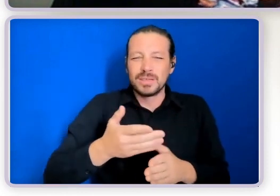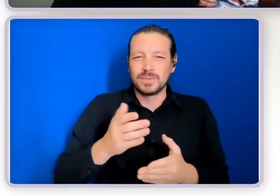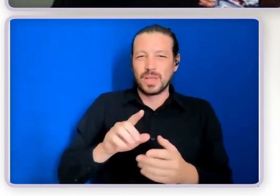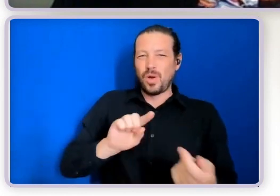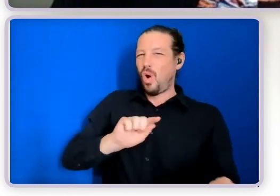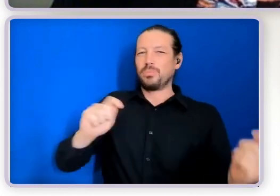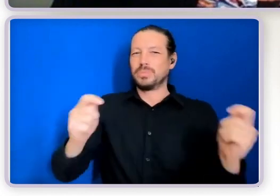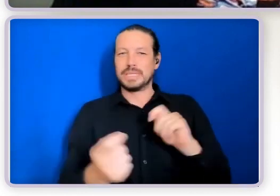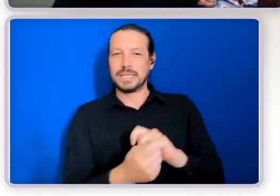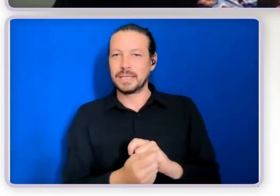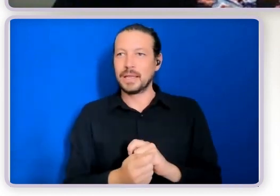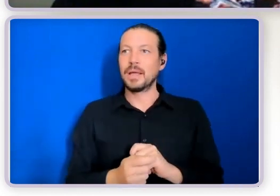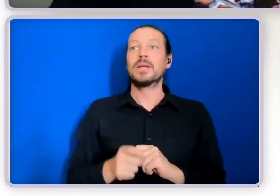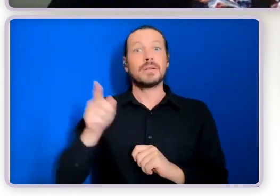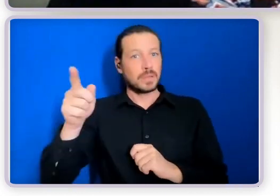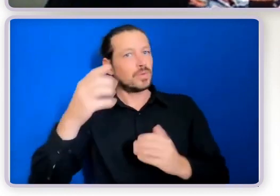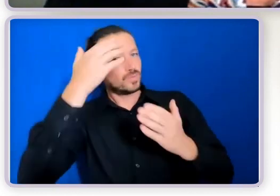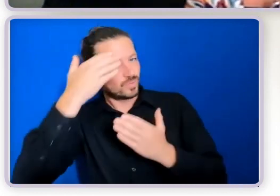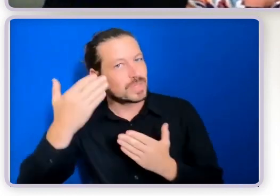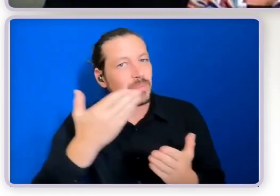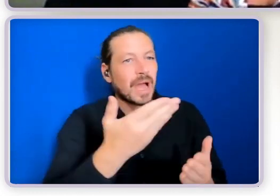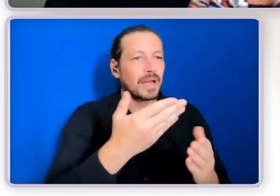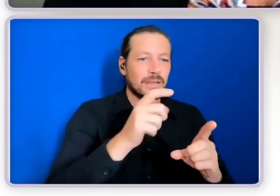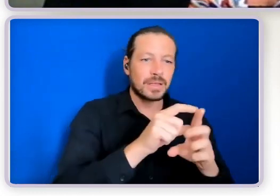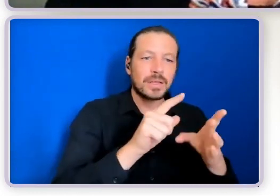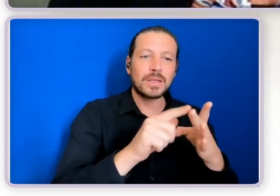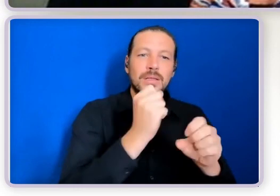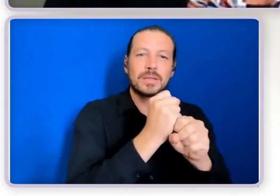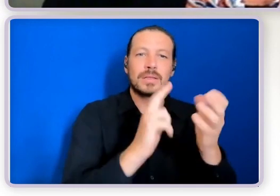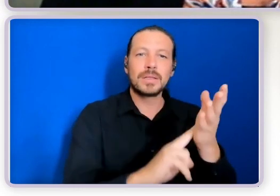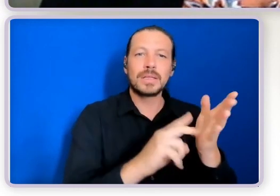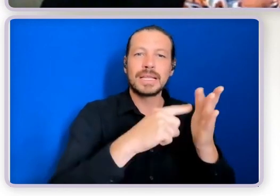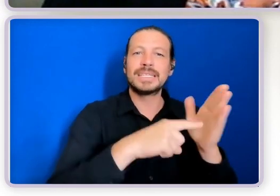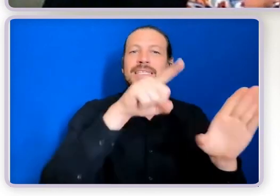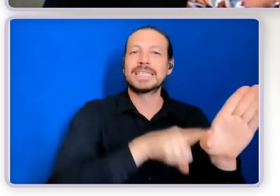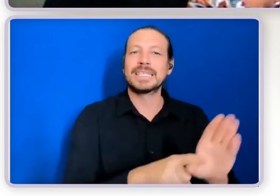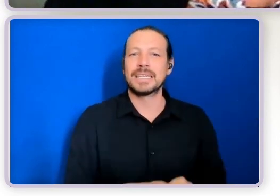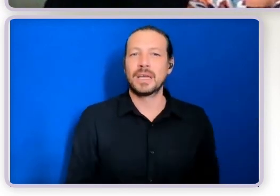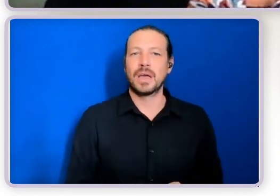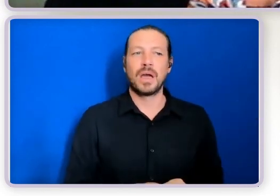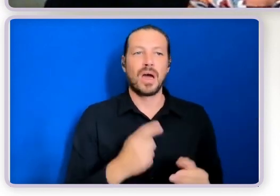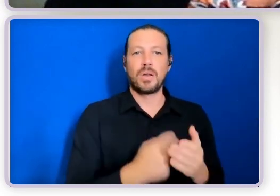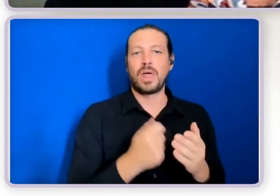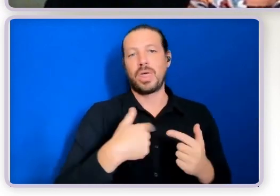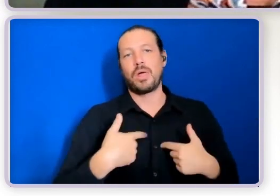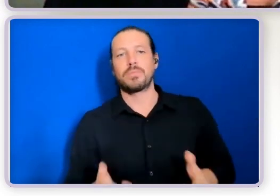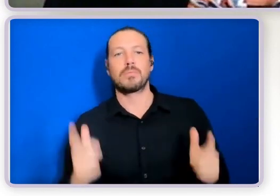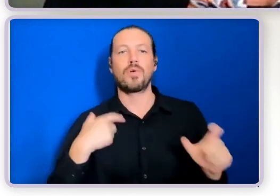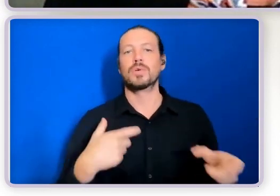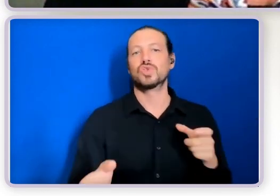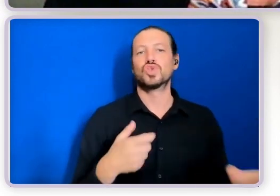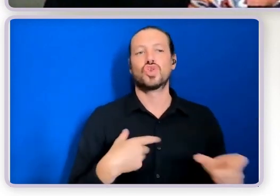showing respect and dignity for the person with a disability, rather than you're in control of everything about their life.